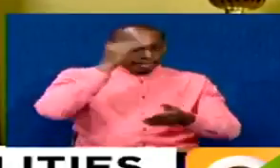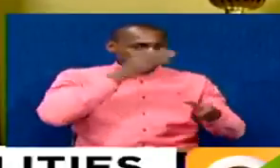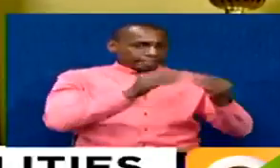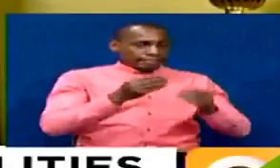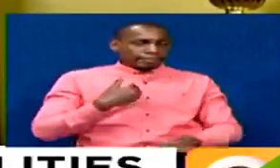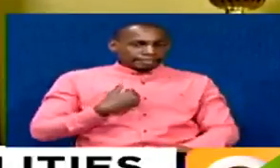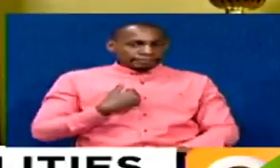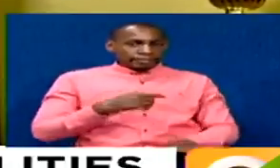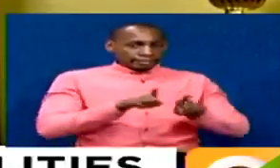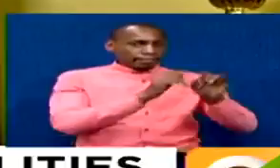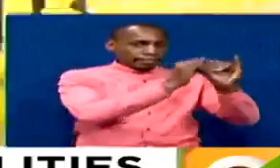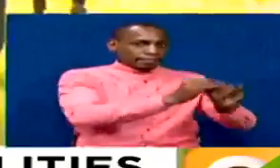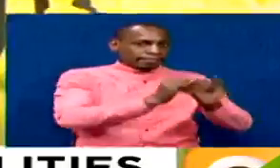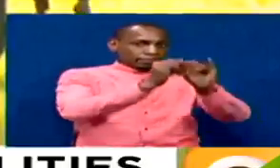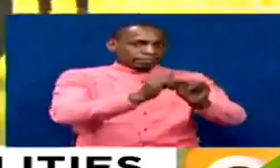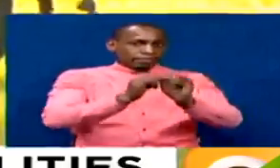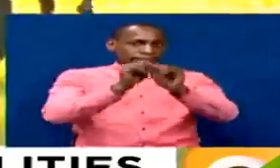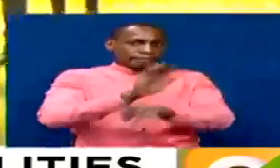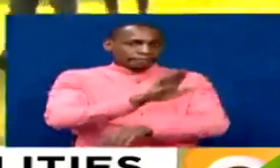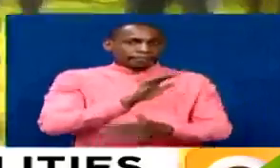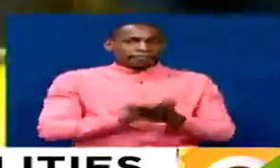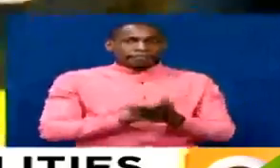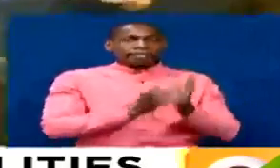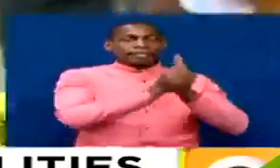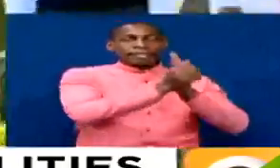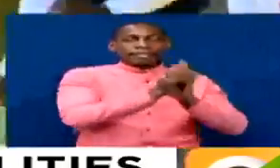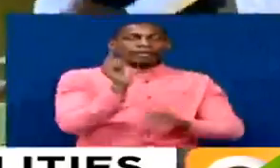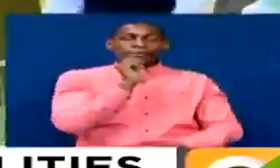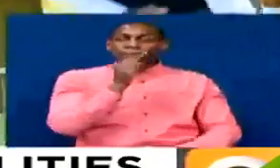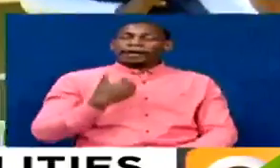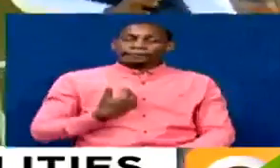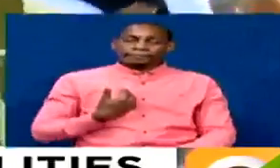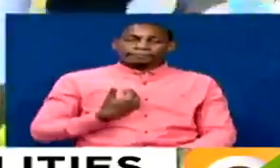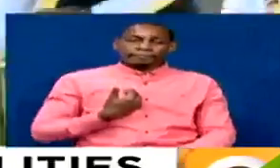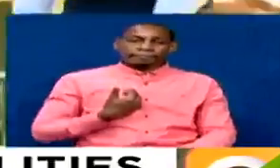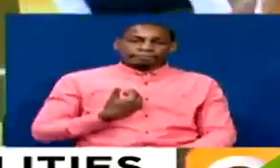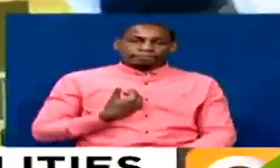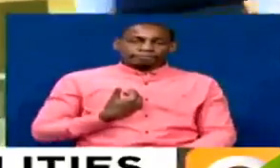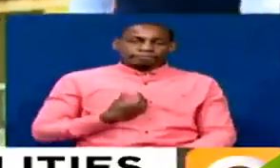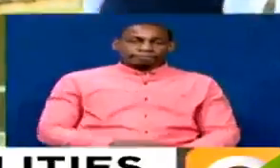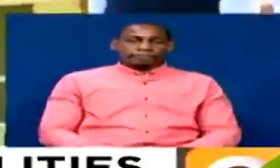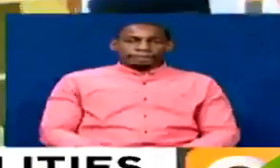disabilities also have immense talents.